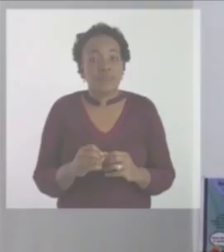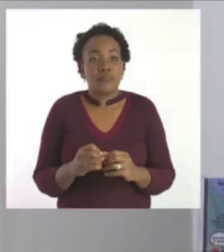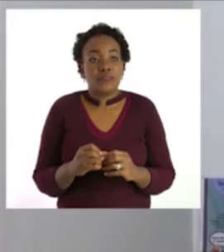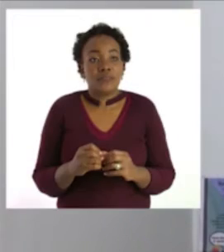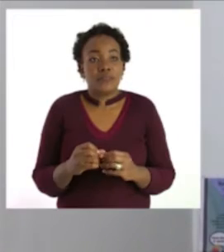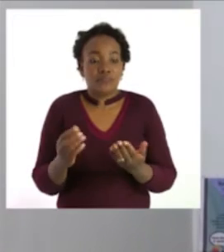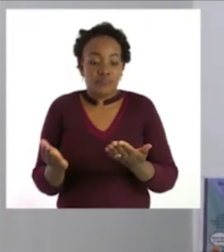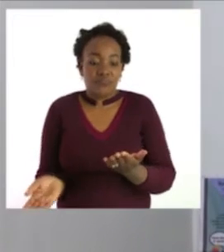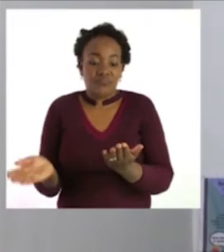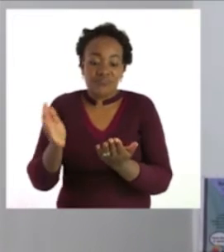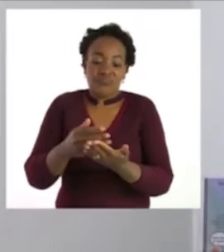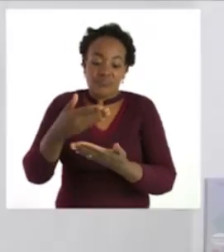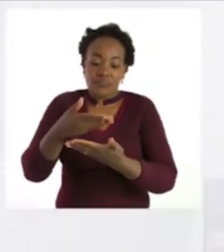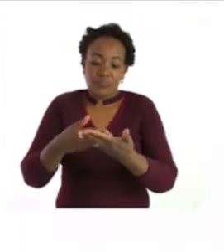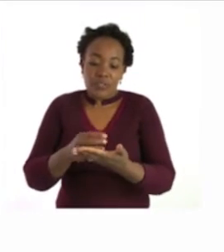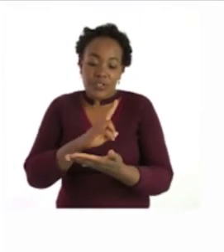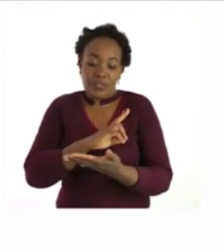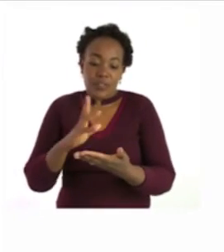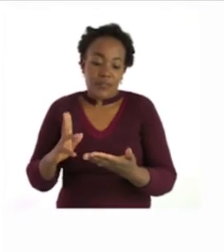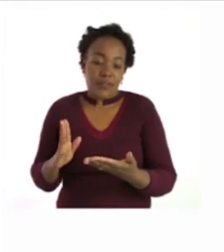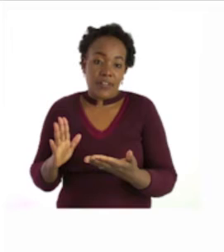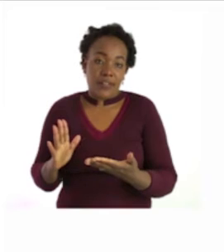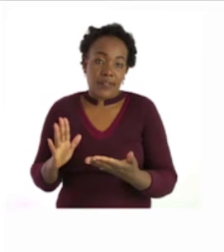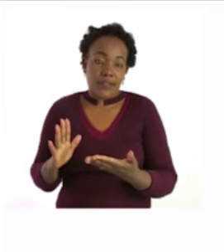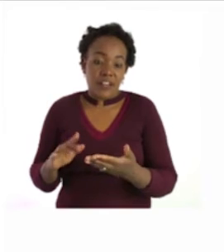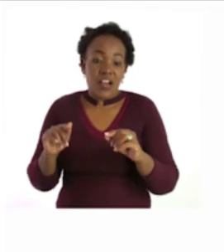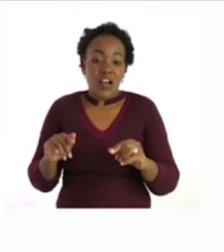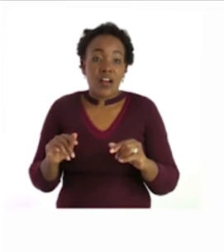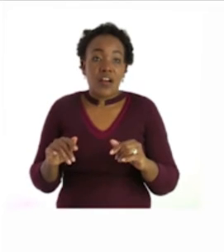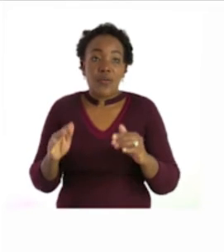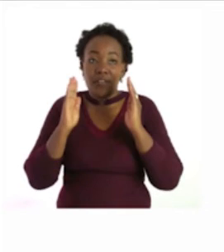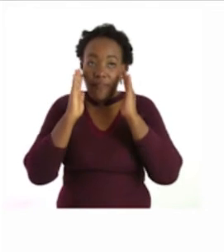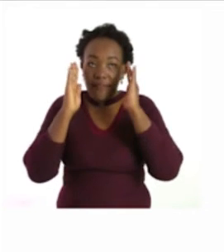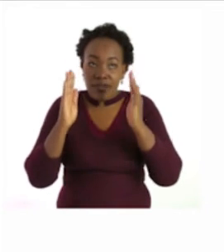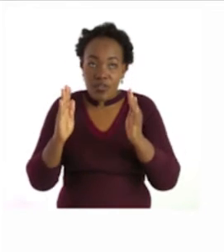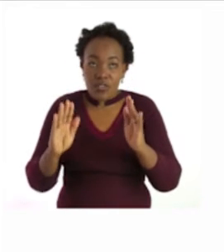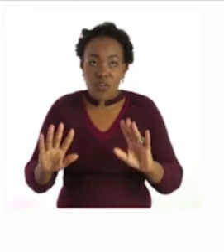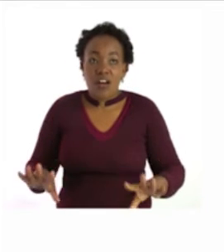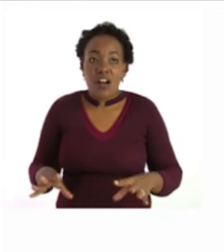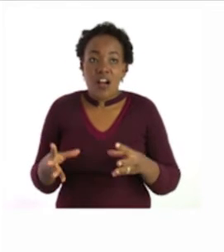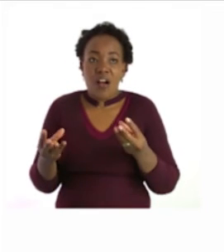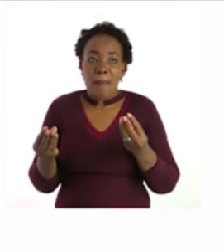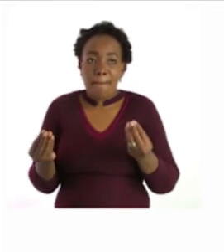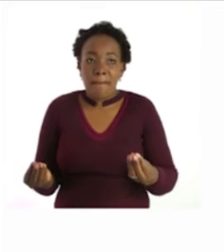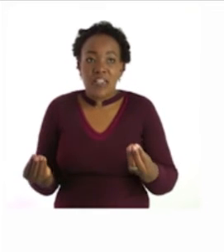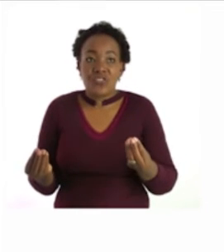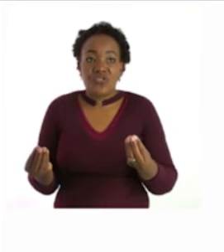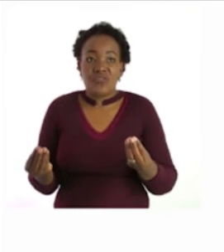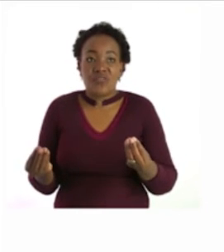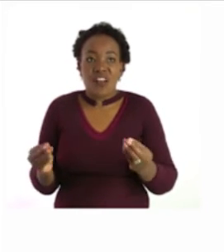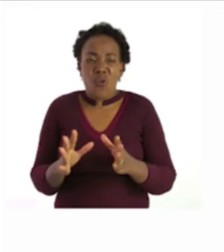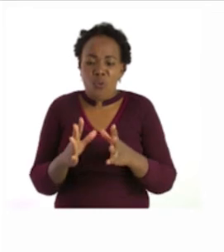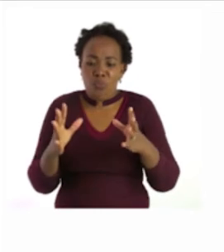Let's now turn to page 25, where we are going to talk about much or more.